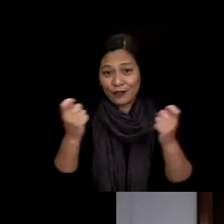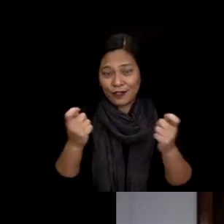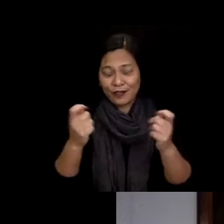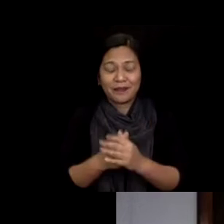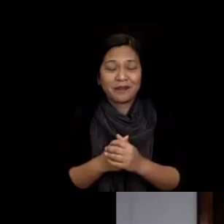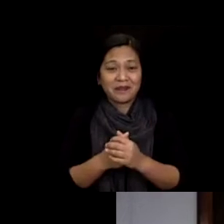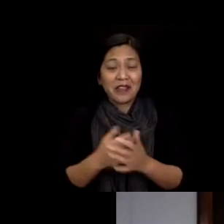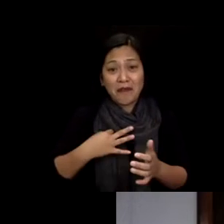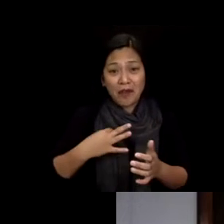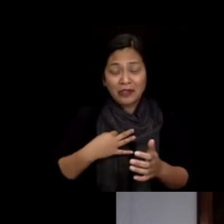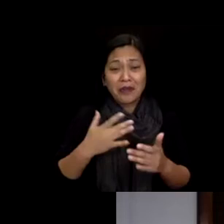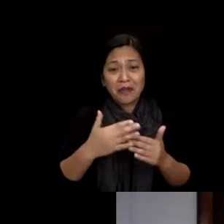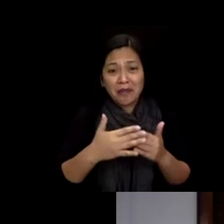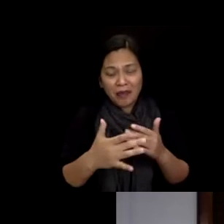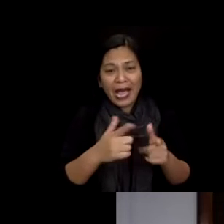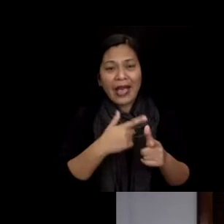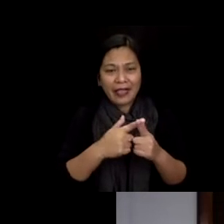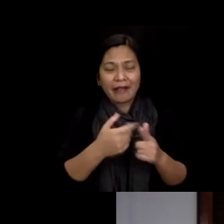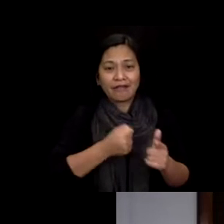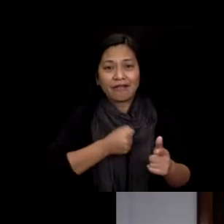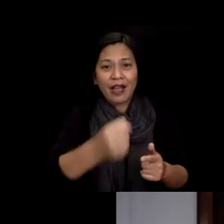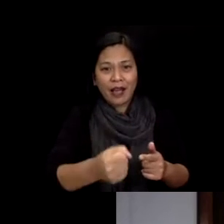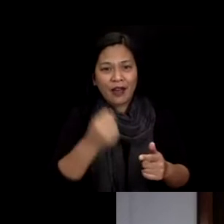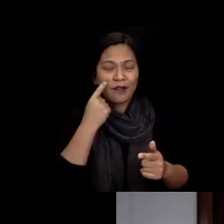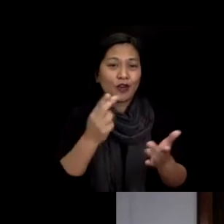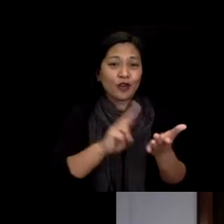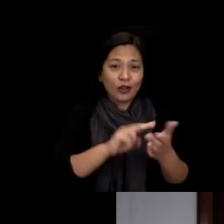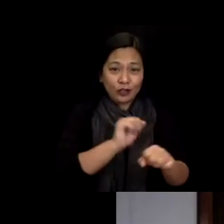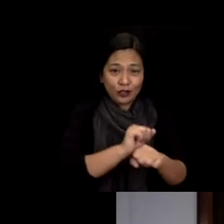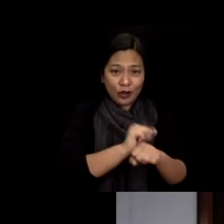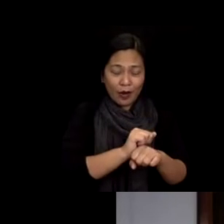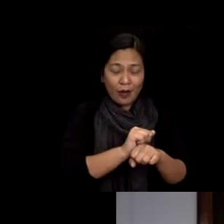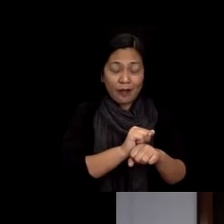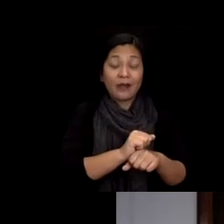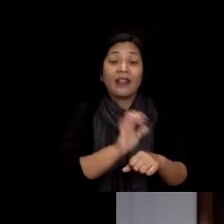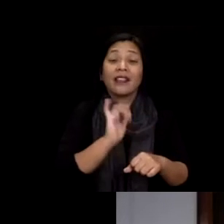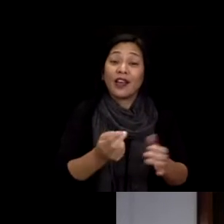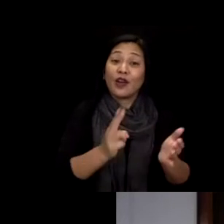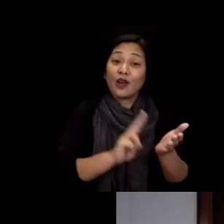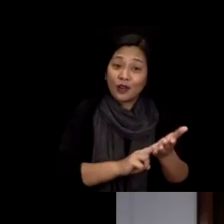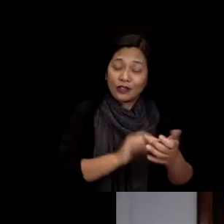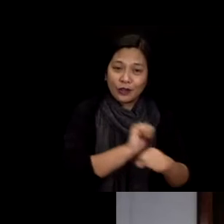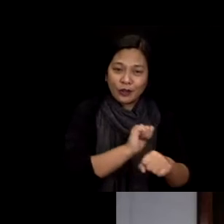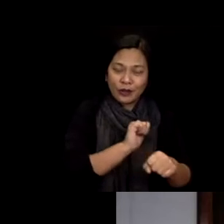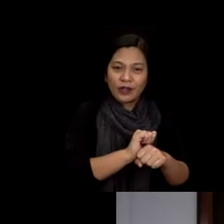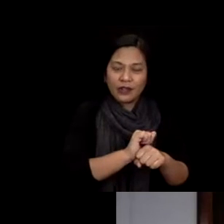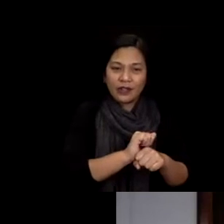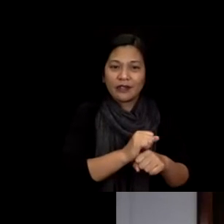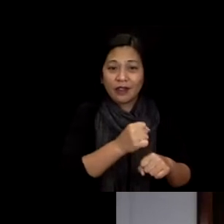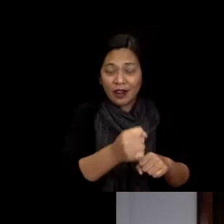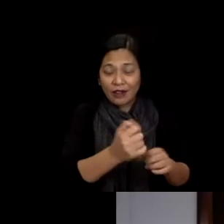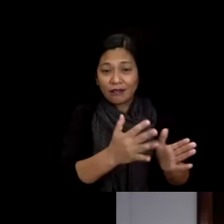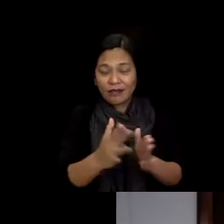contract job there. And then after 4 years of that, I became executive director.